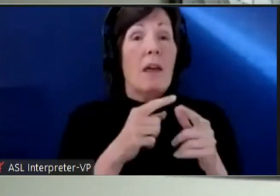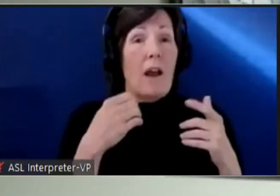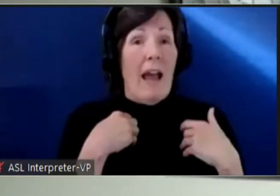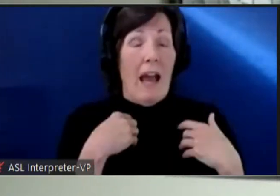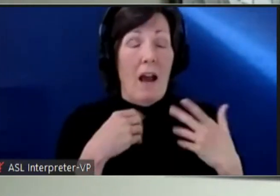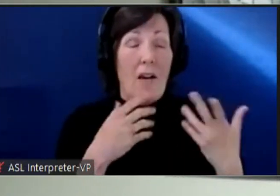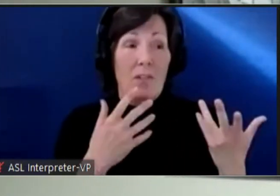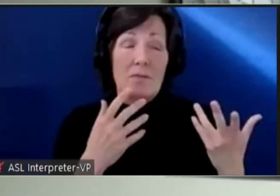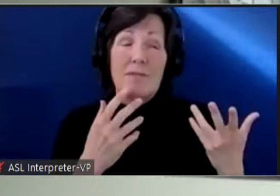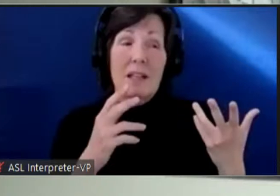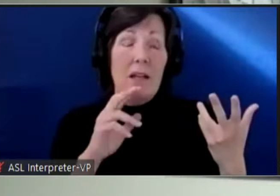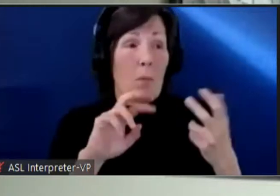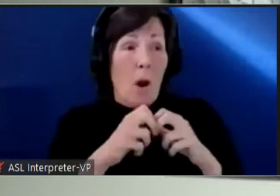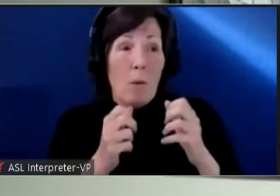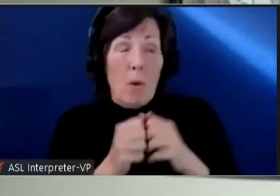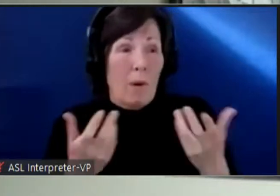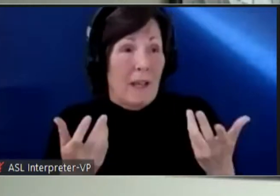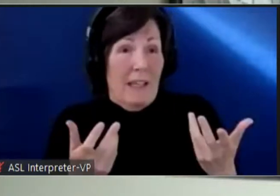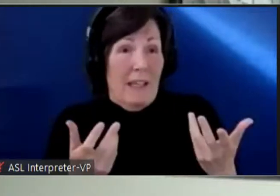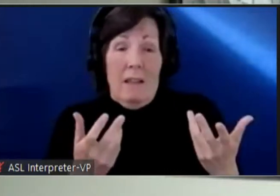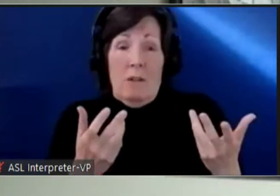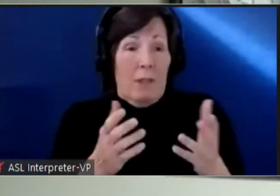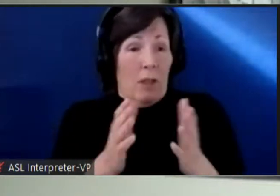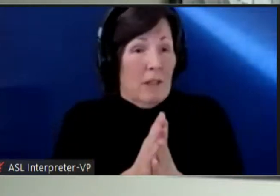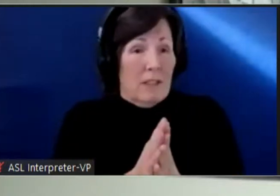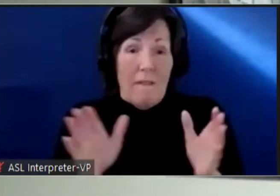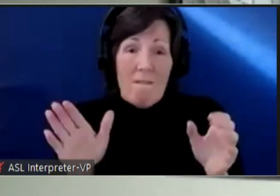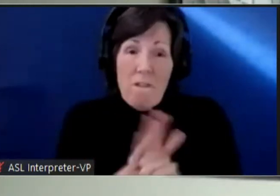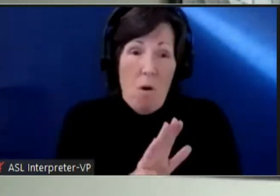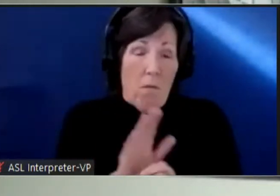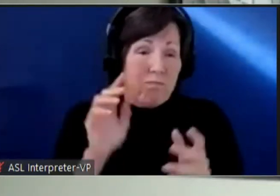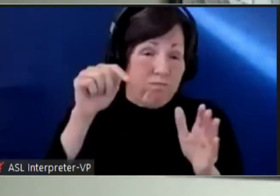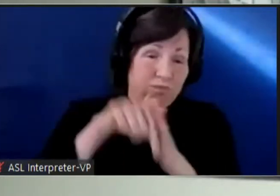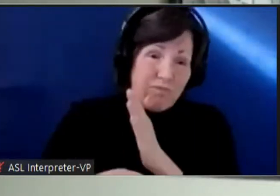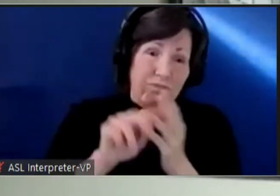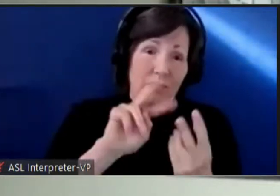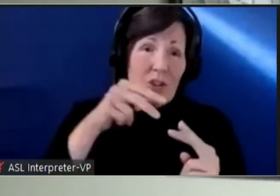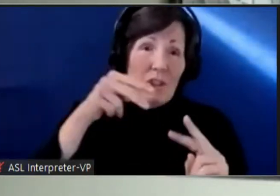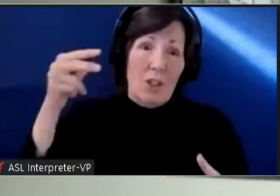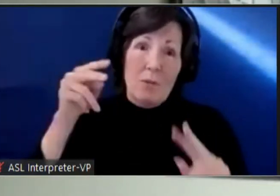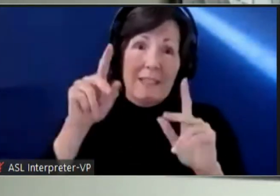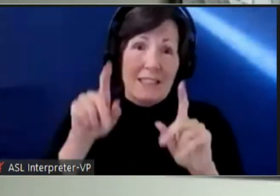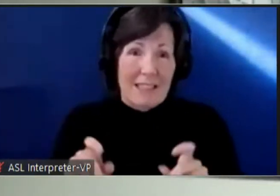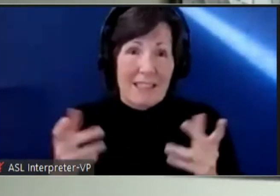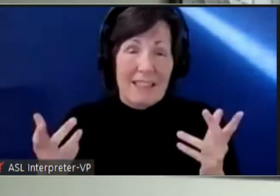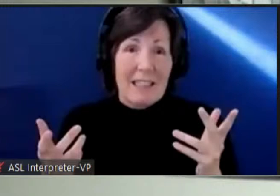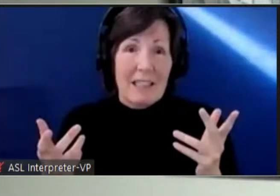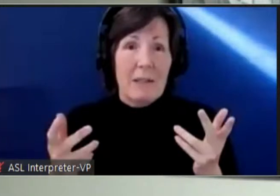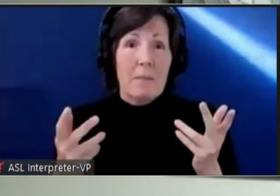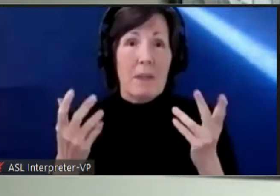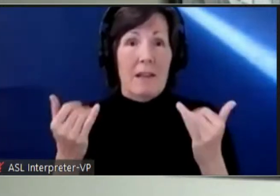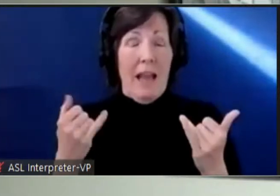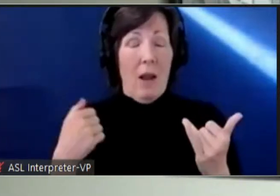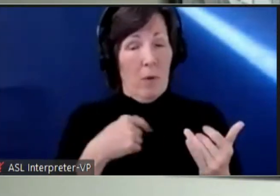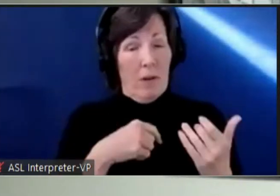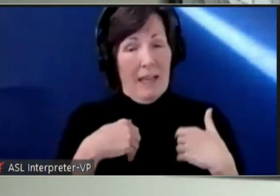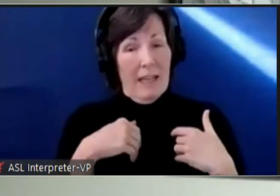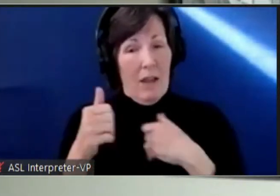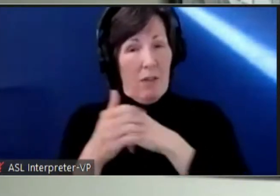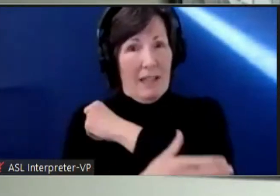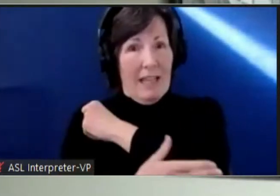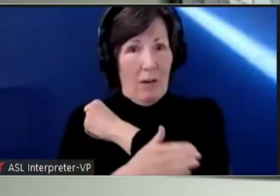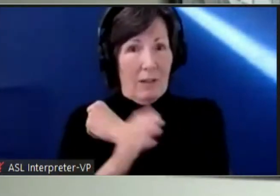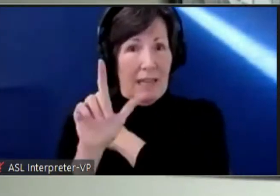genome sequencing. We are now in another county lab, and